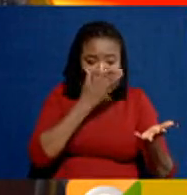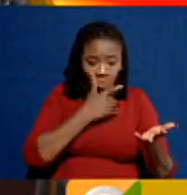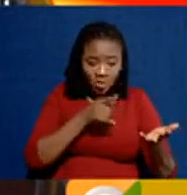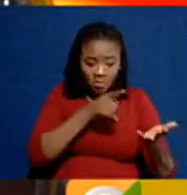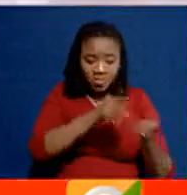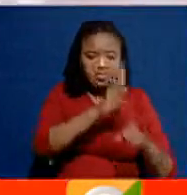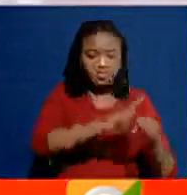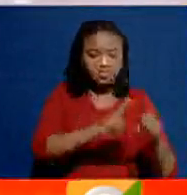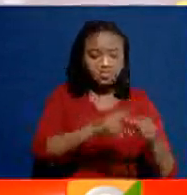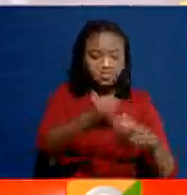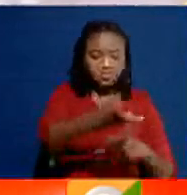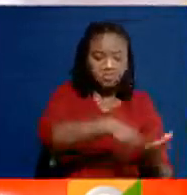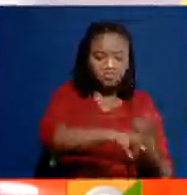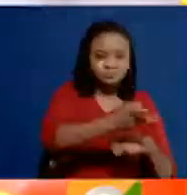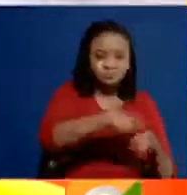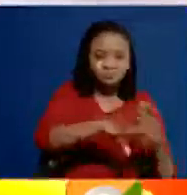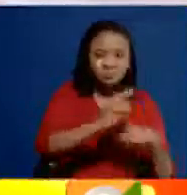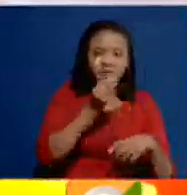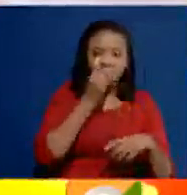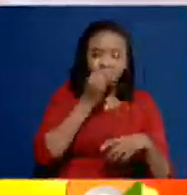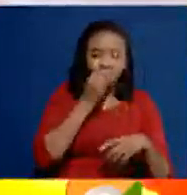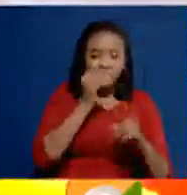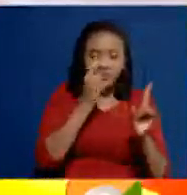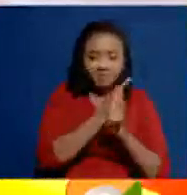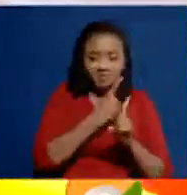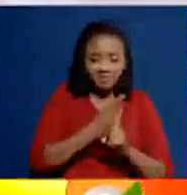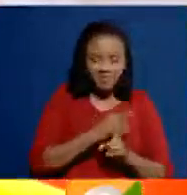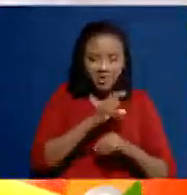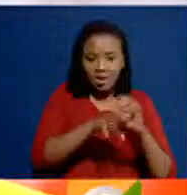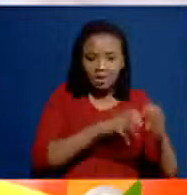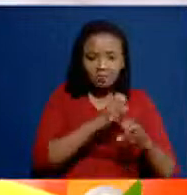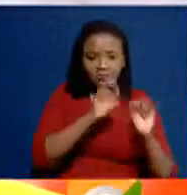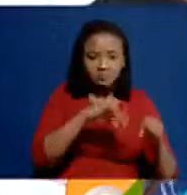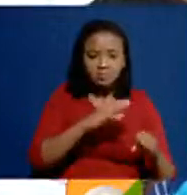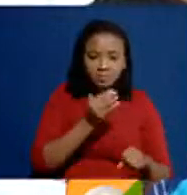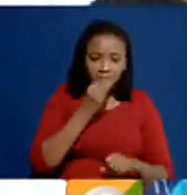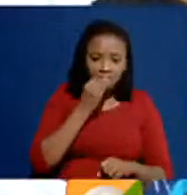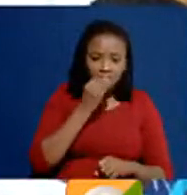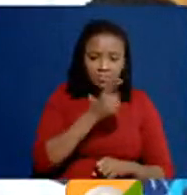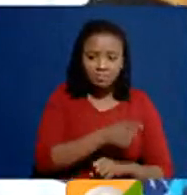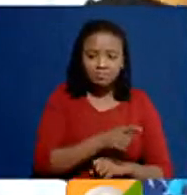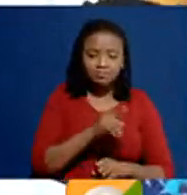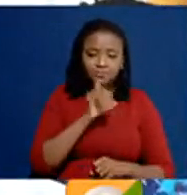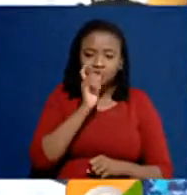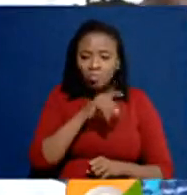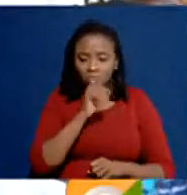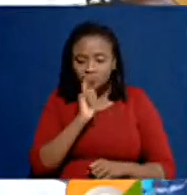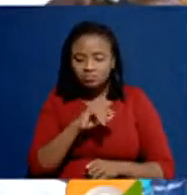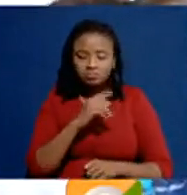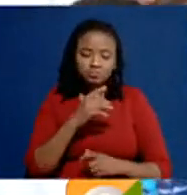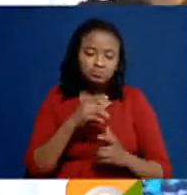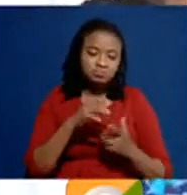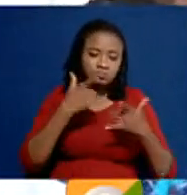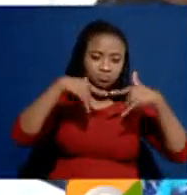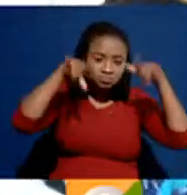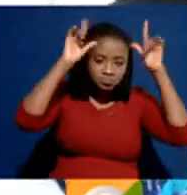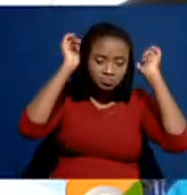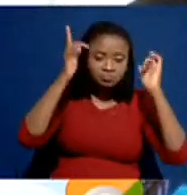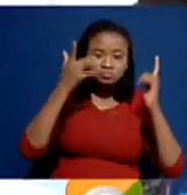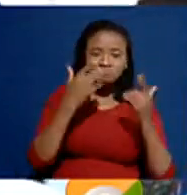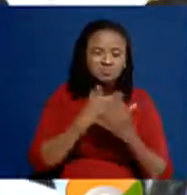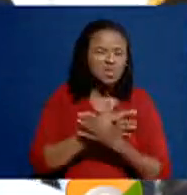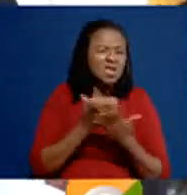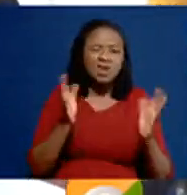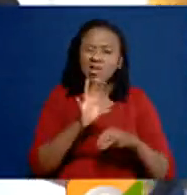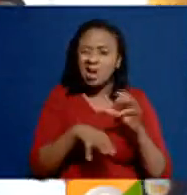feed component for all animals such as pets, chicken, cows, and all animals that